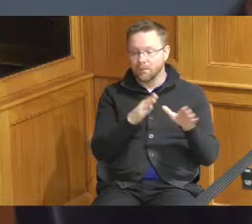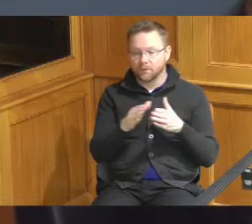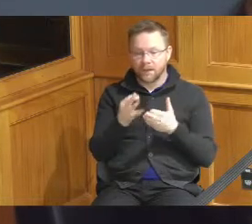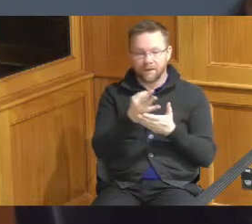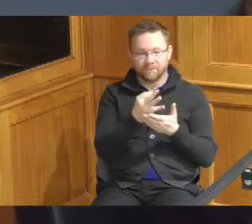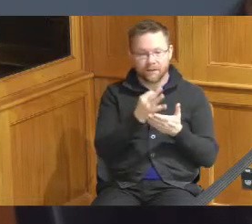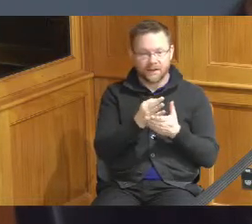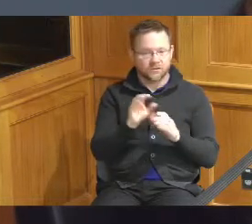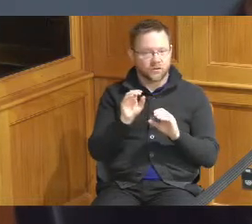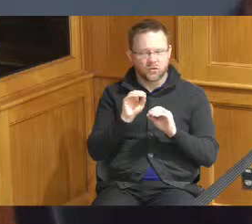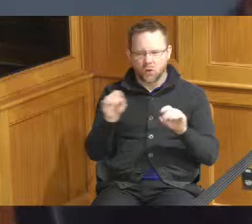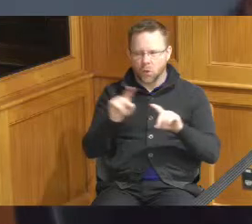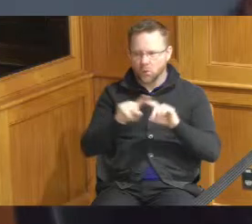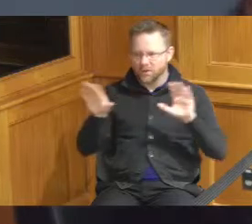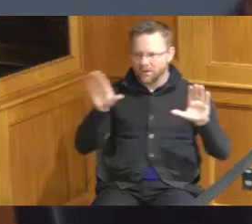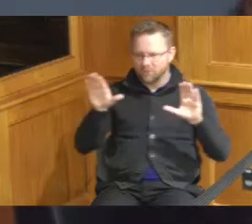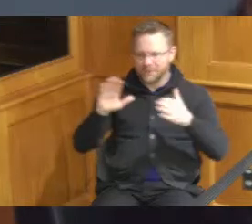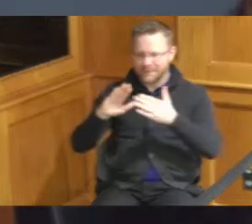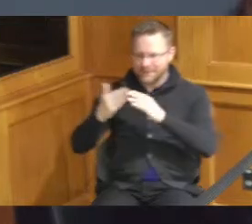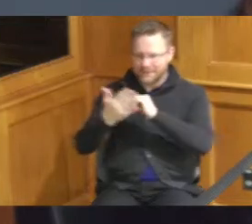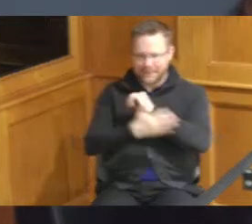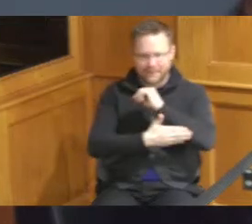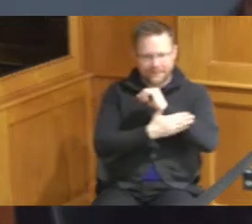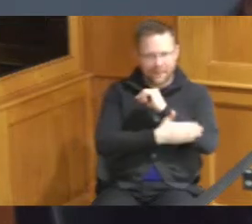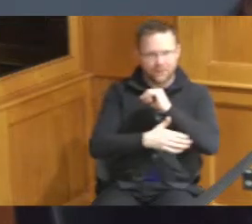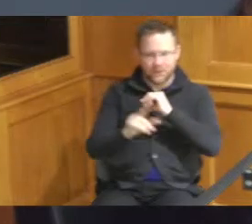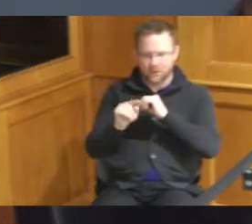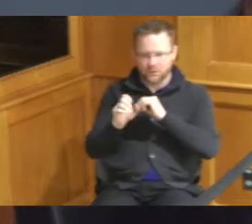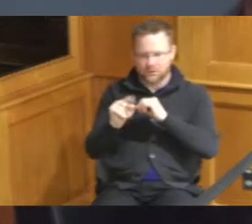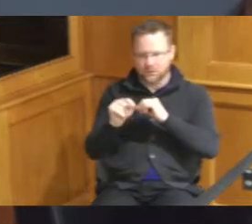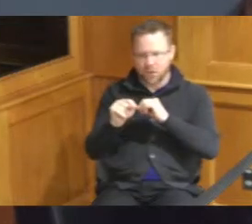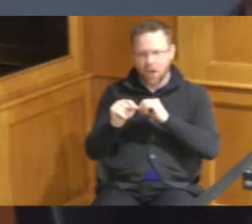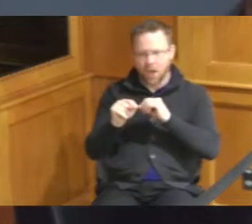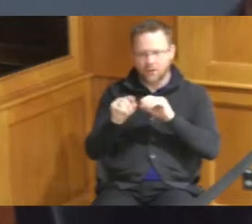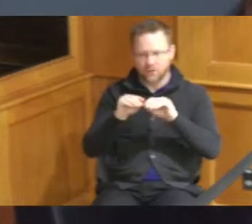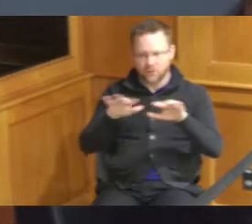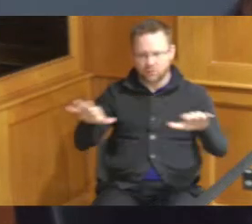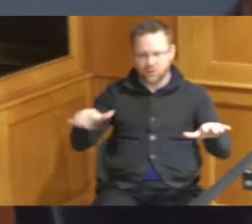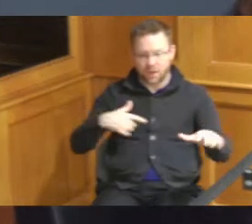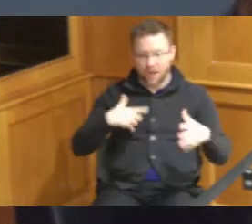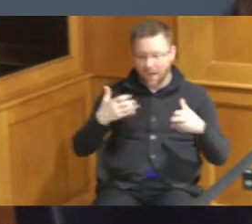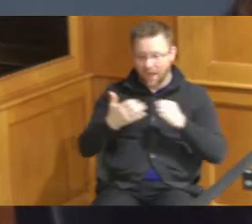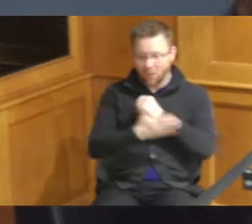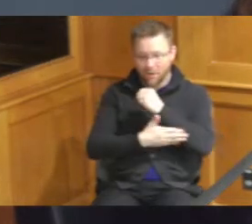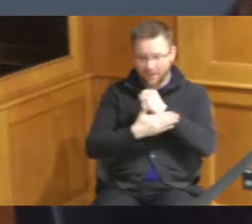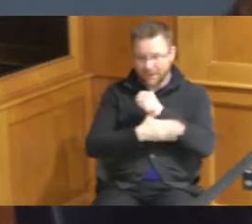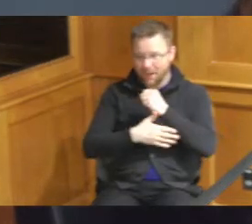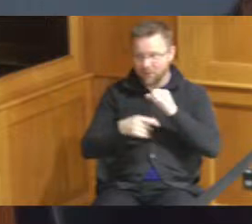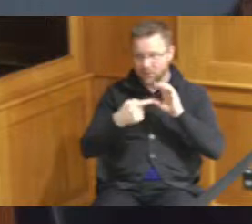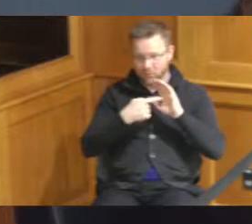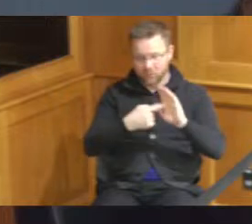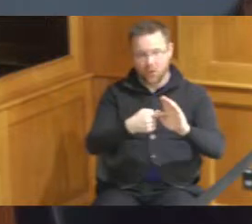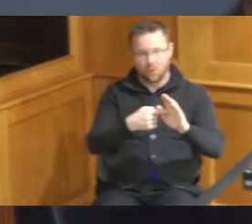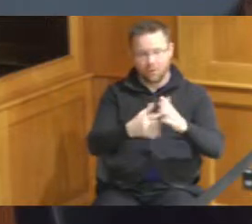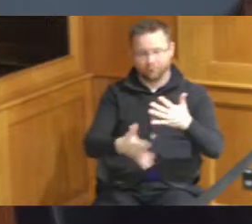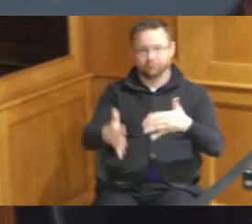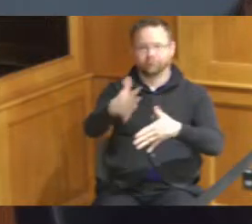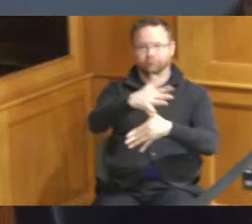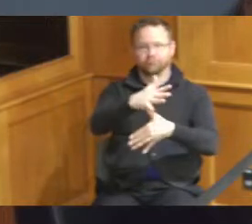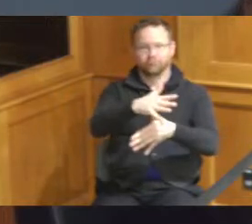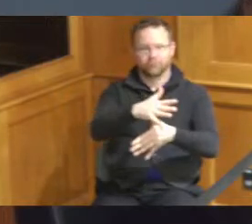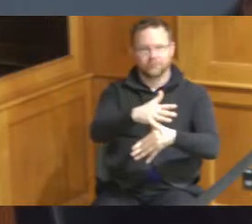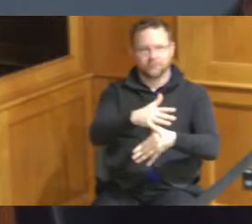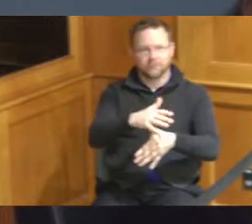creates no distinction between the city and the county tot distributions. I want the county to be in the forefront. I don't want us to be